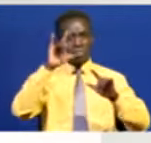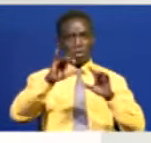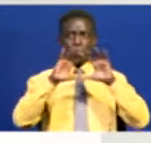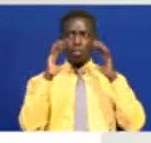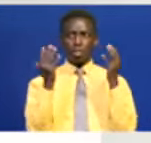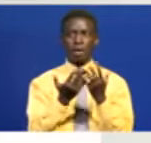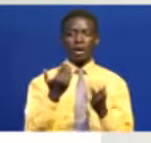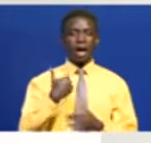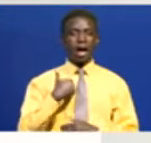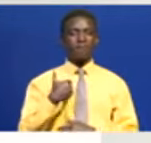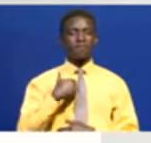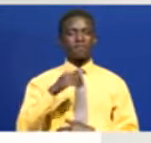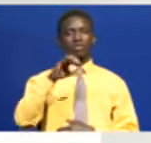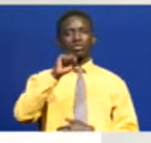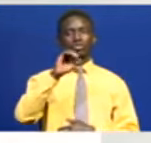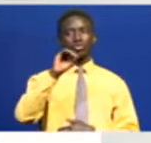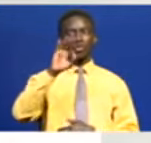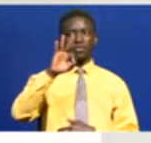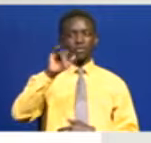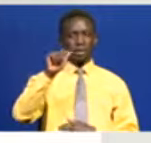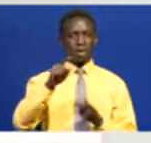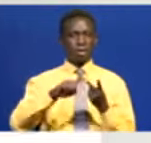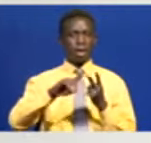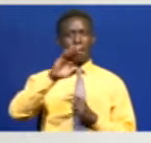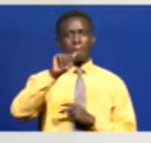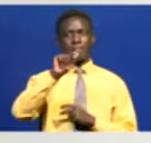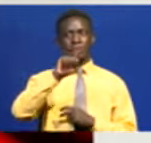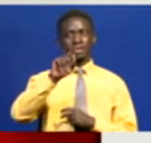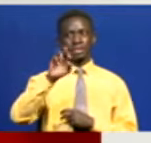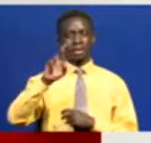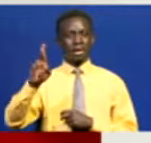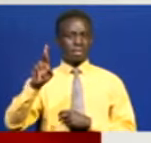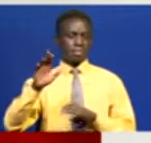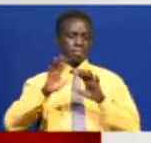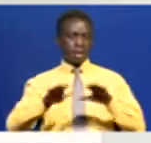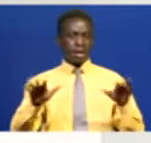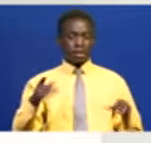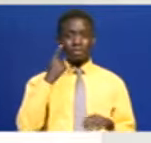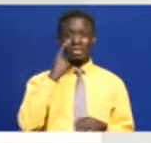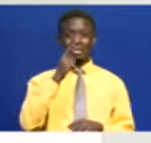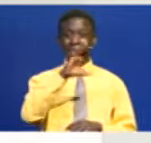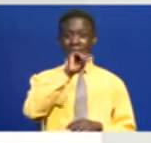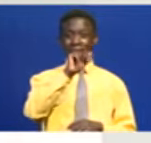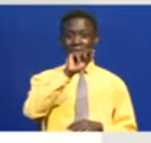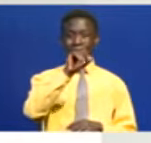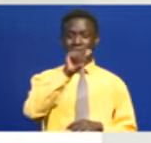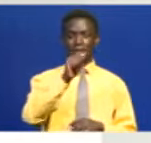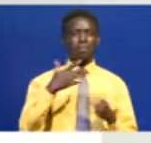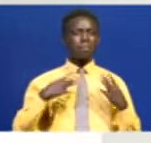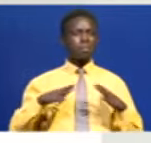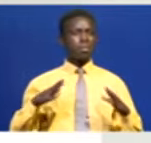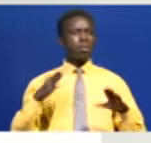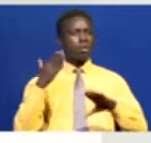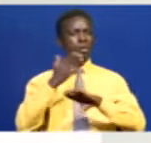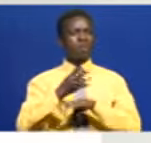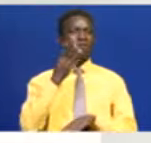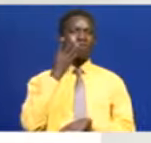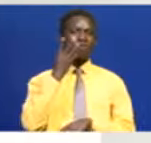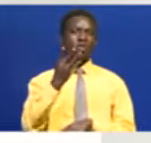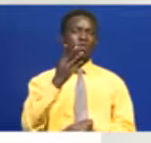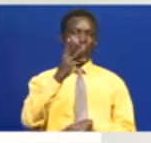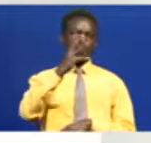Hagia Sophia, Bazaar Market. Yes. You know, Hagia Sophia is visited by over 500,000 people daily. Mm. You know, Turkey